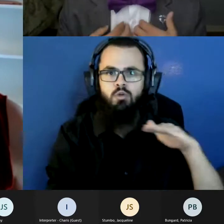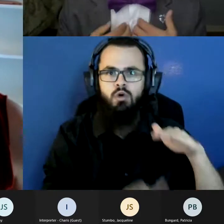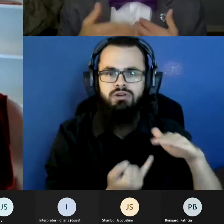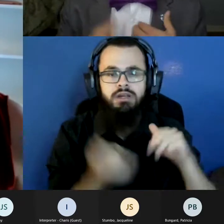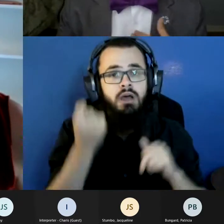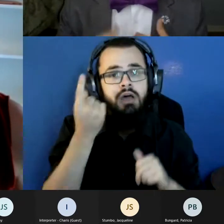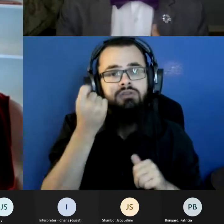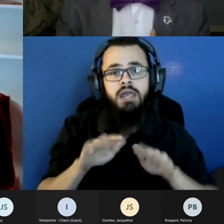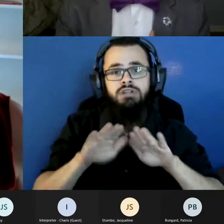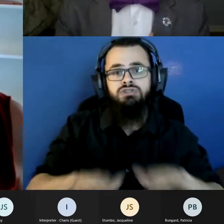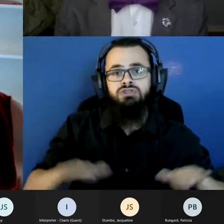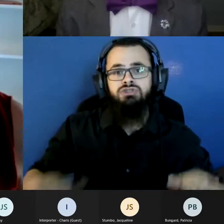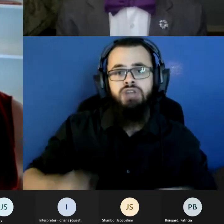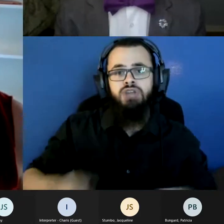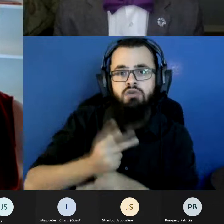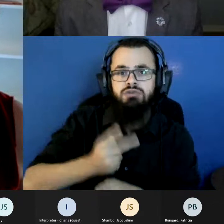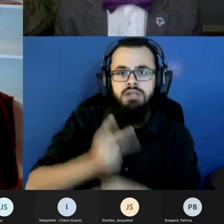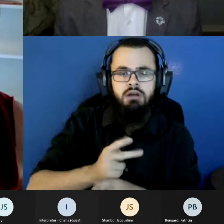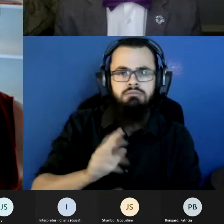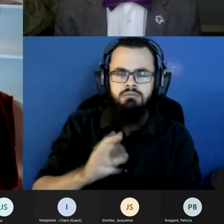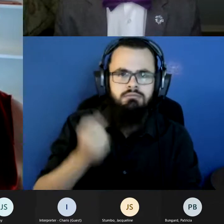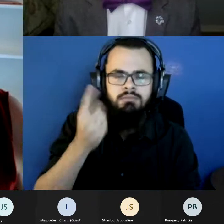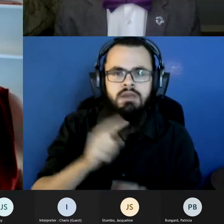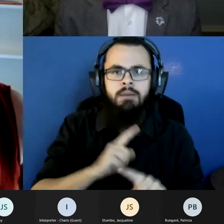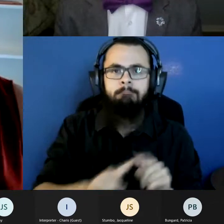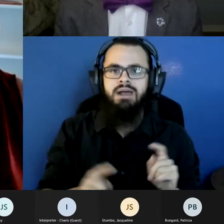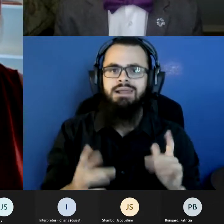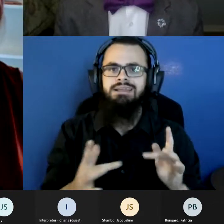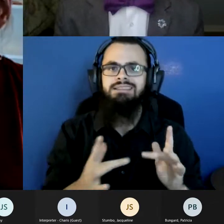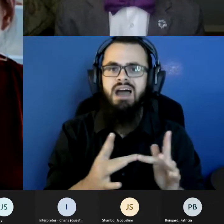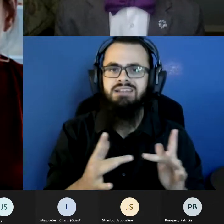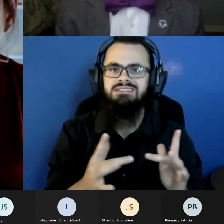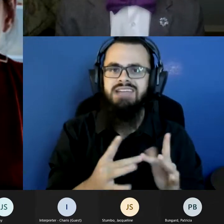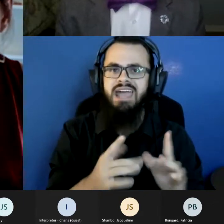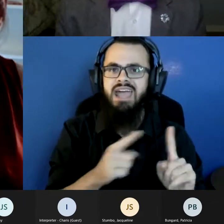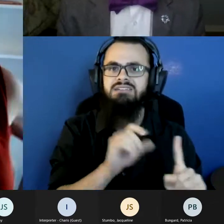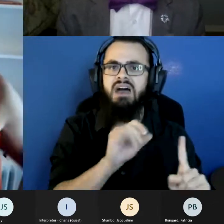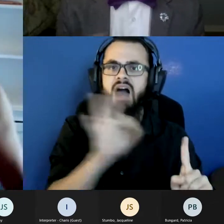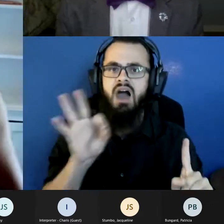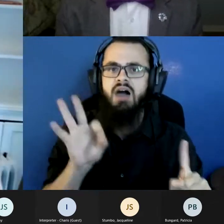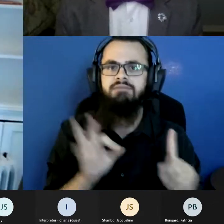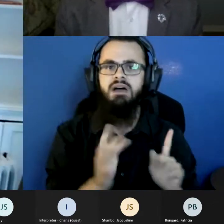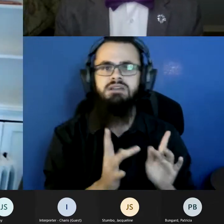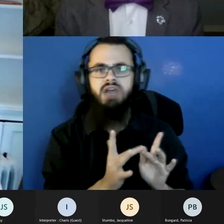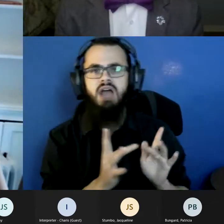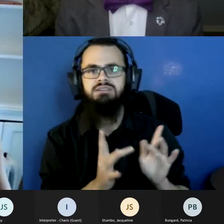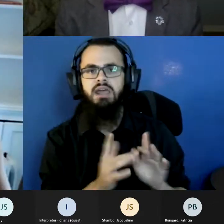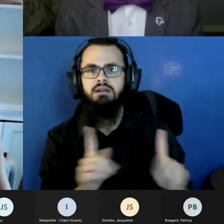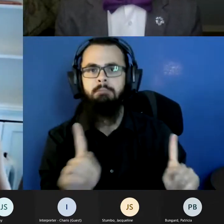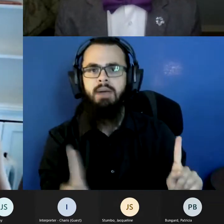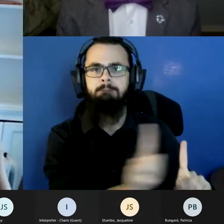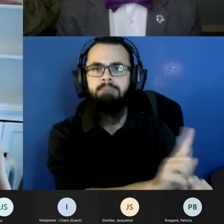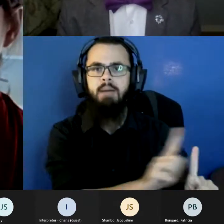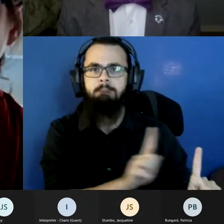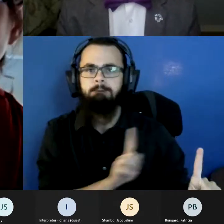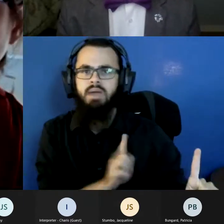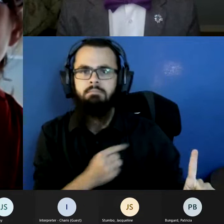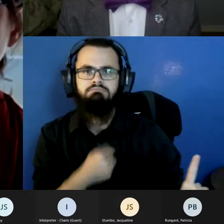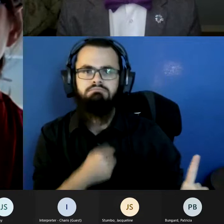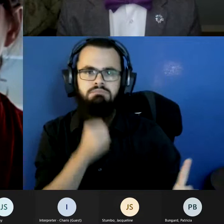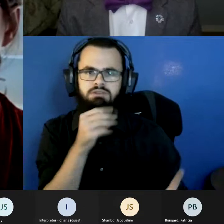you yourself, as a contact of a contact, would not be expected to quarantine at that point. However, on the flip side, right, if your child